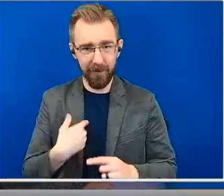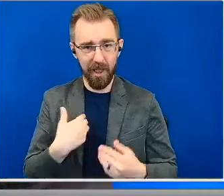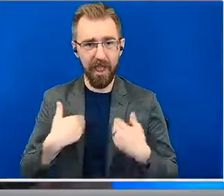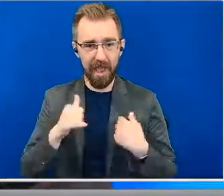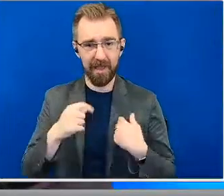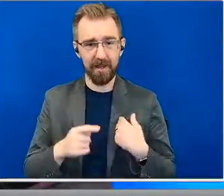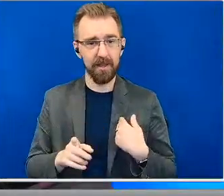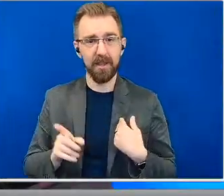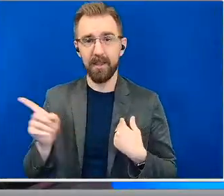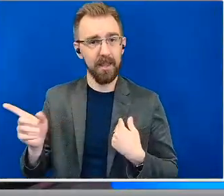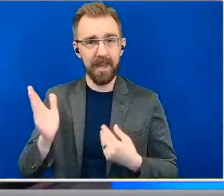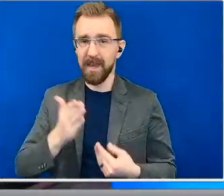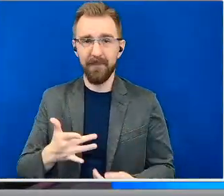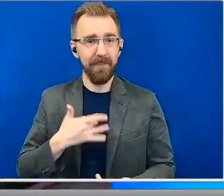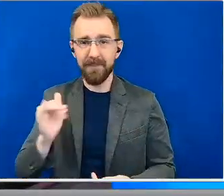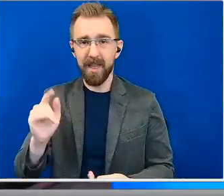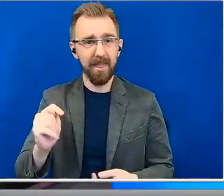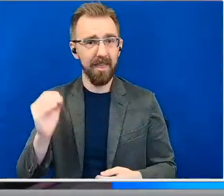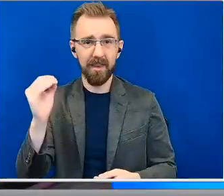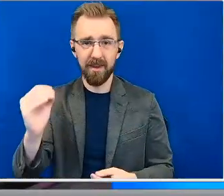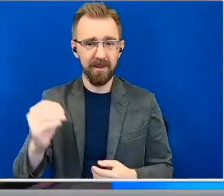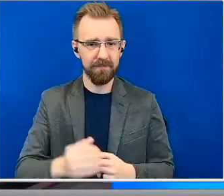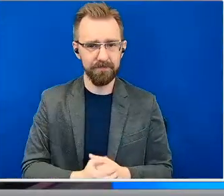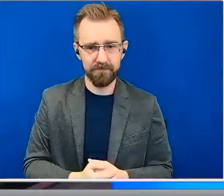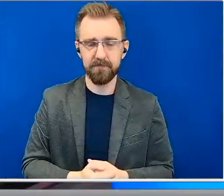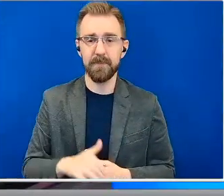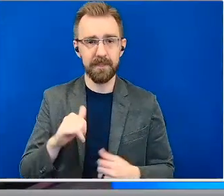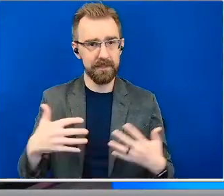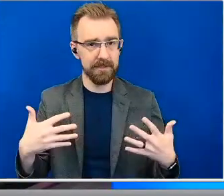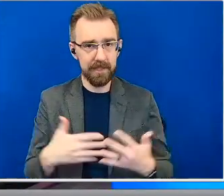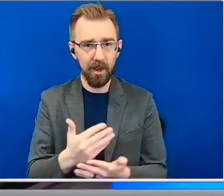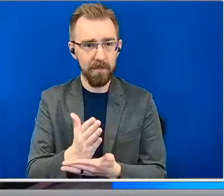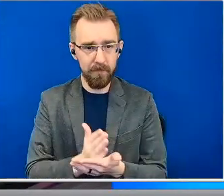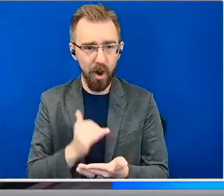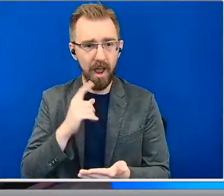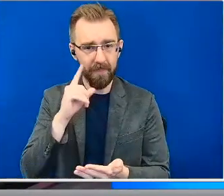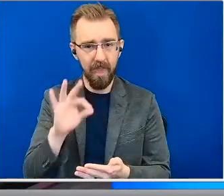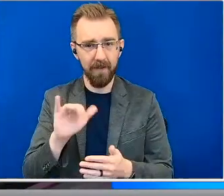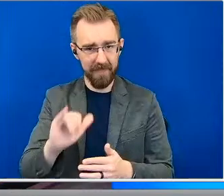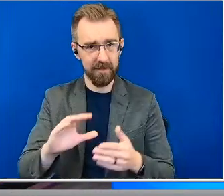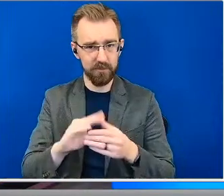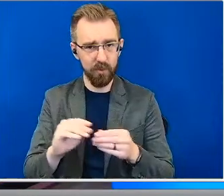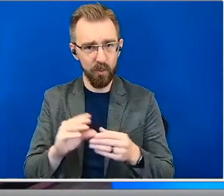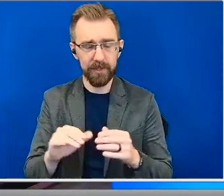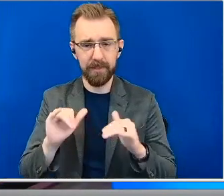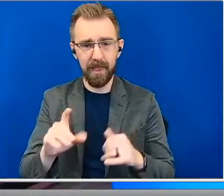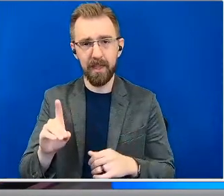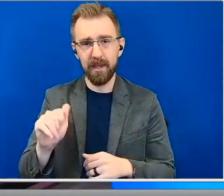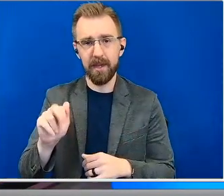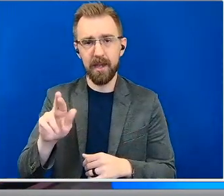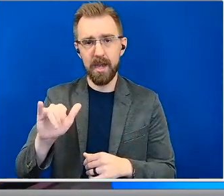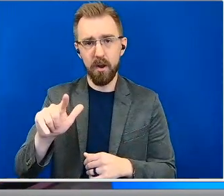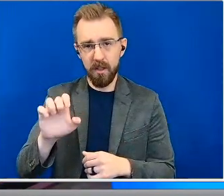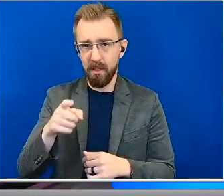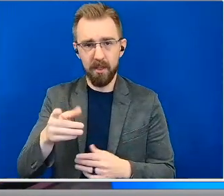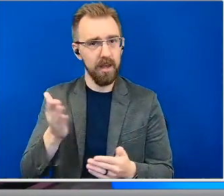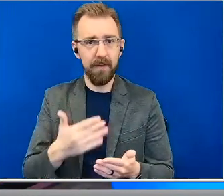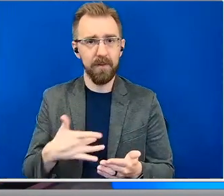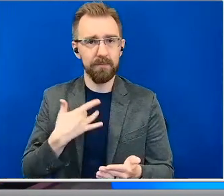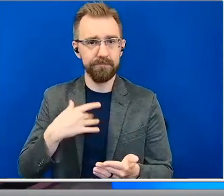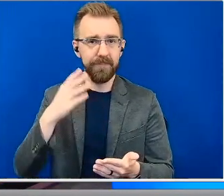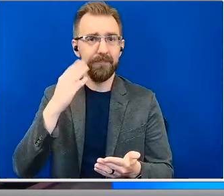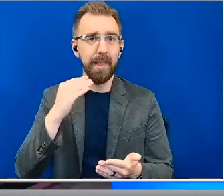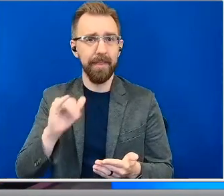it. That is the scariest part, I think, of this story, is that, Daryle, you never felt it. No, not after the first